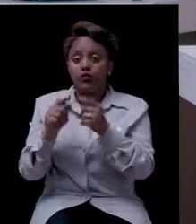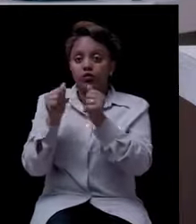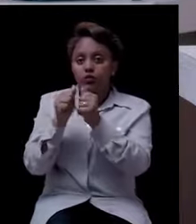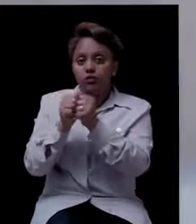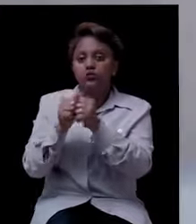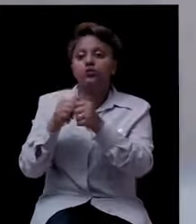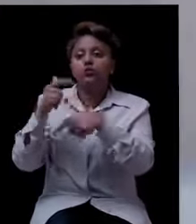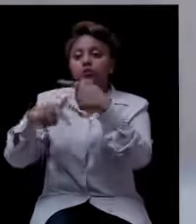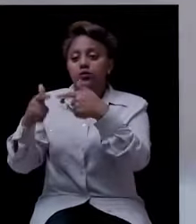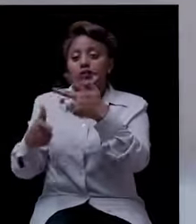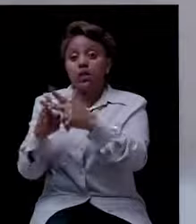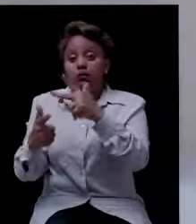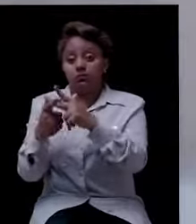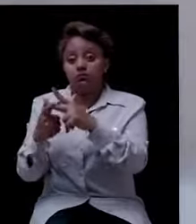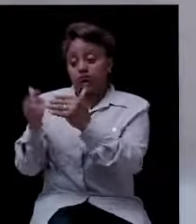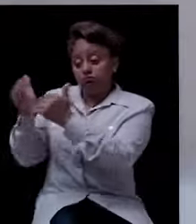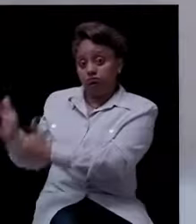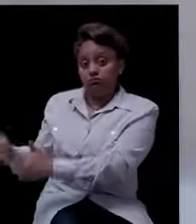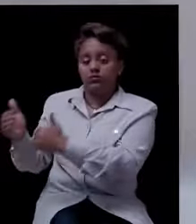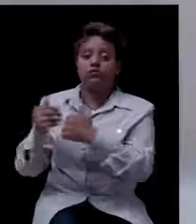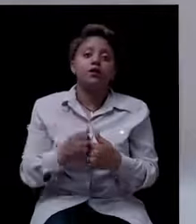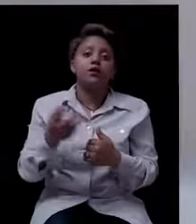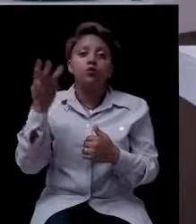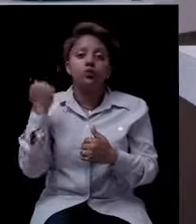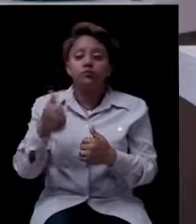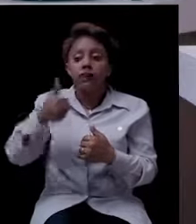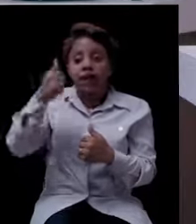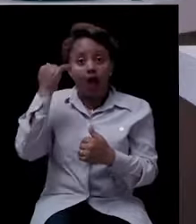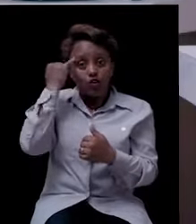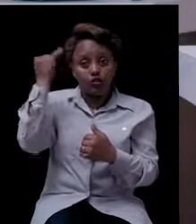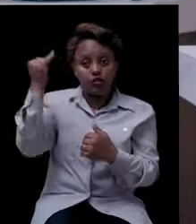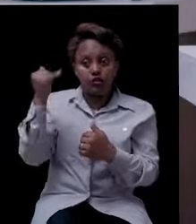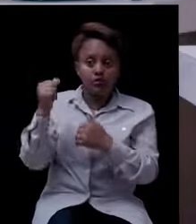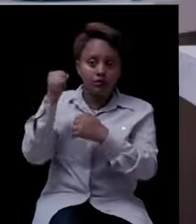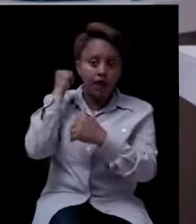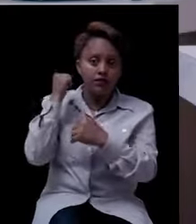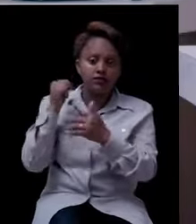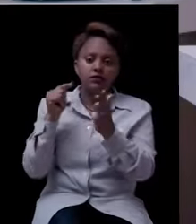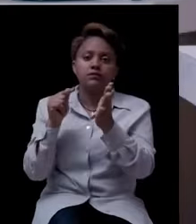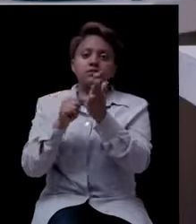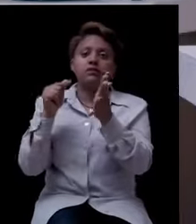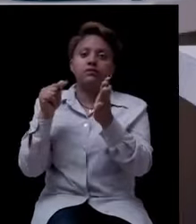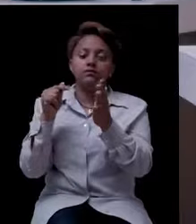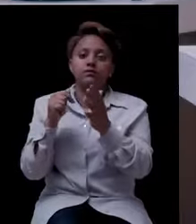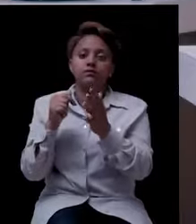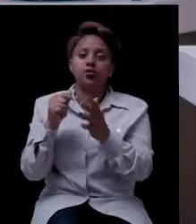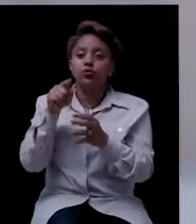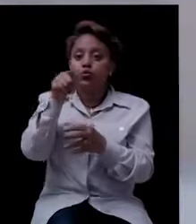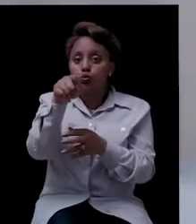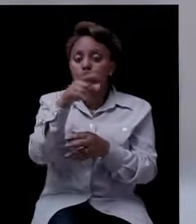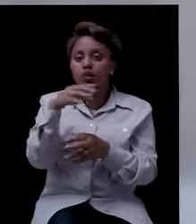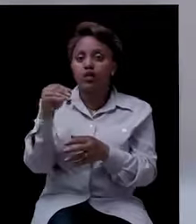third party. That was the main ideology behind Bitcoins. You and only you alone are in charge of your